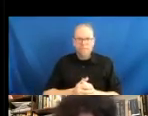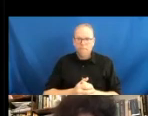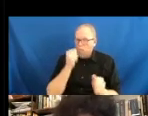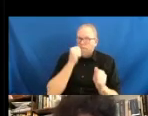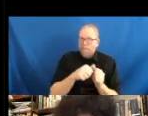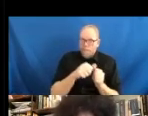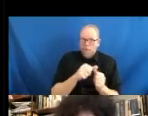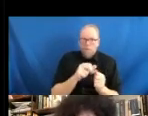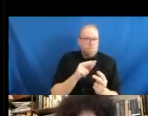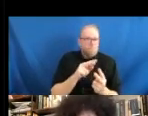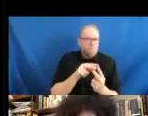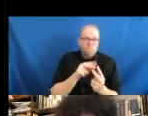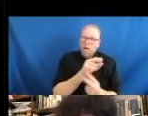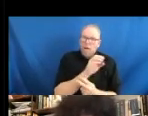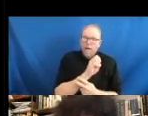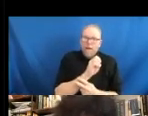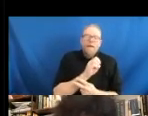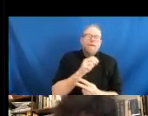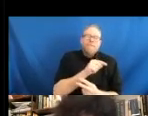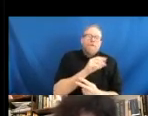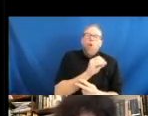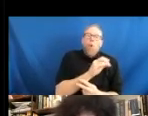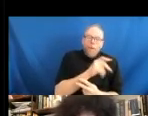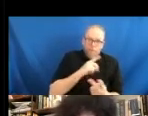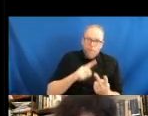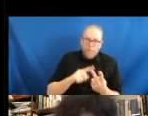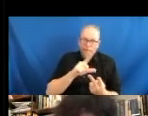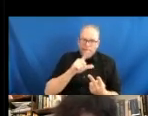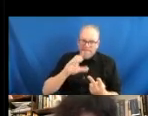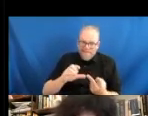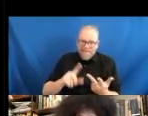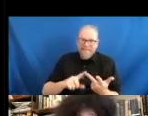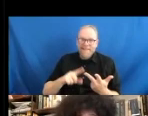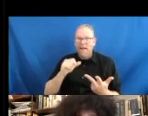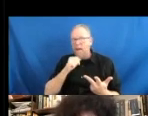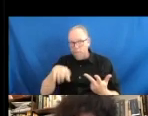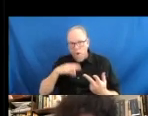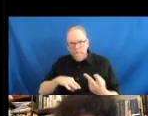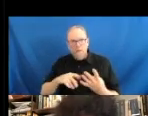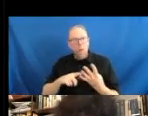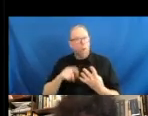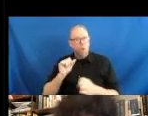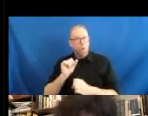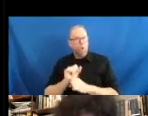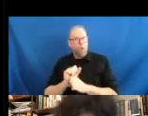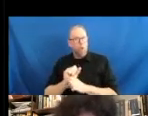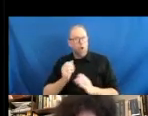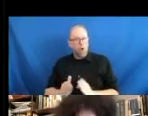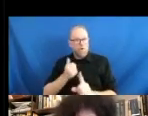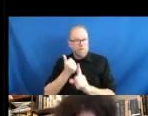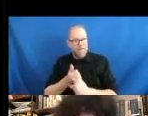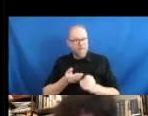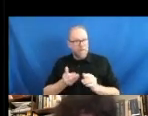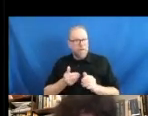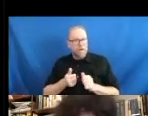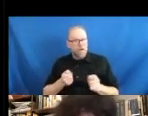cooperative corporation, an LLC, a nonprofit, or a worker self directed nonprofit,